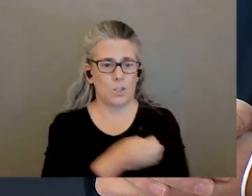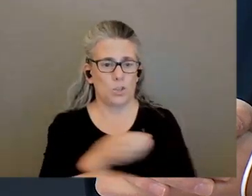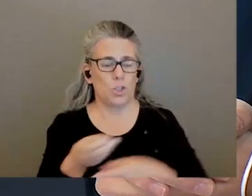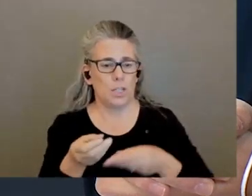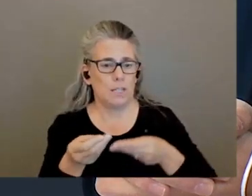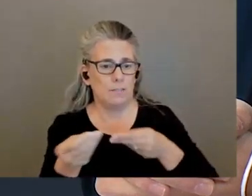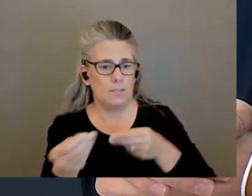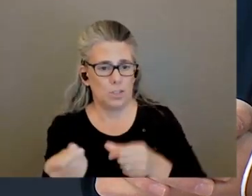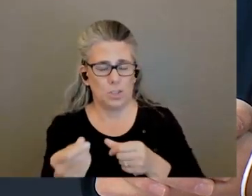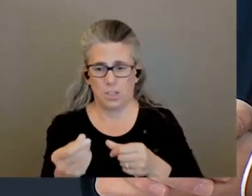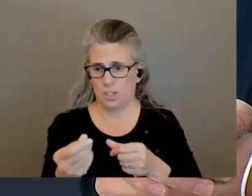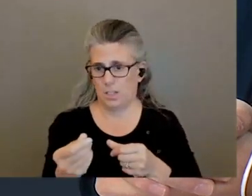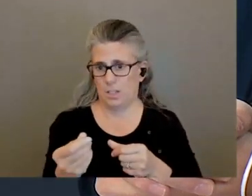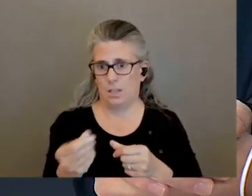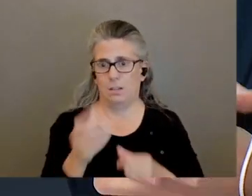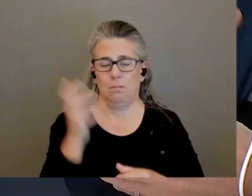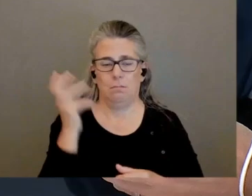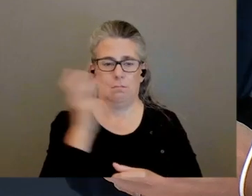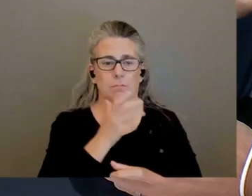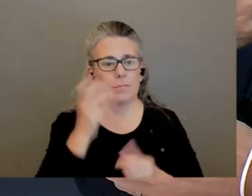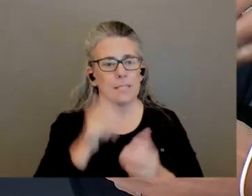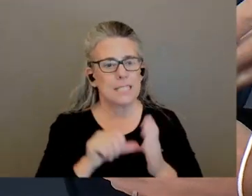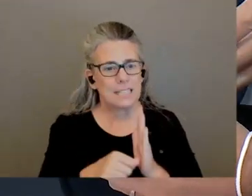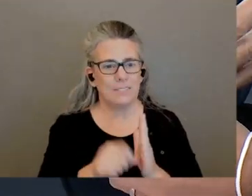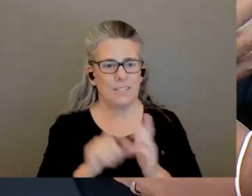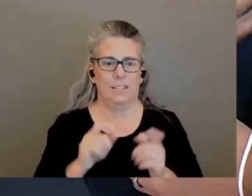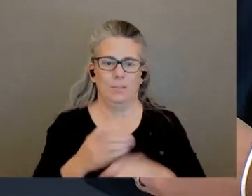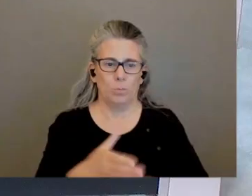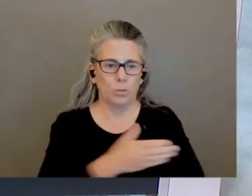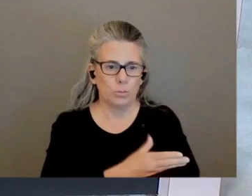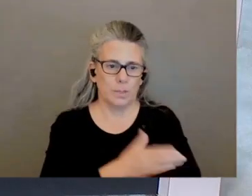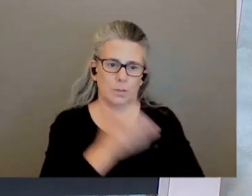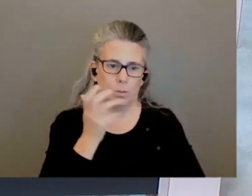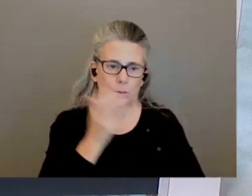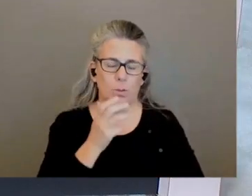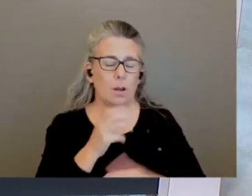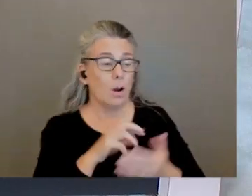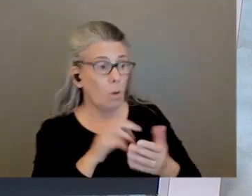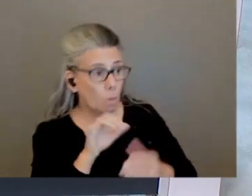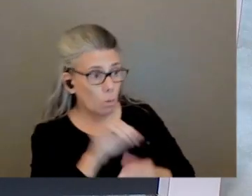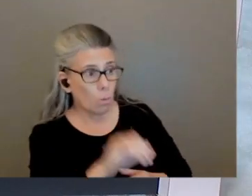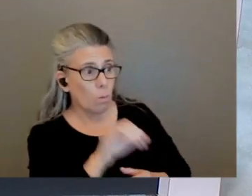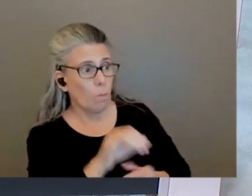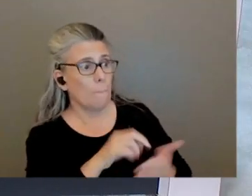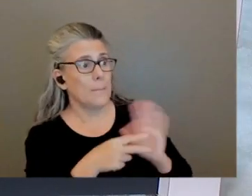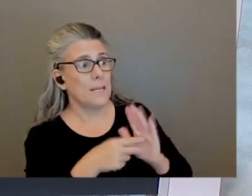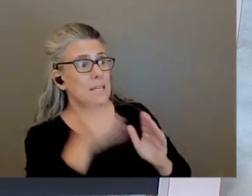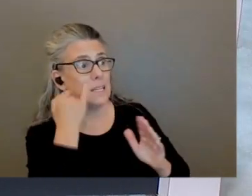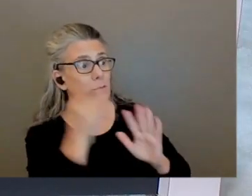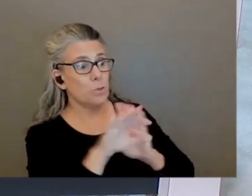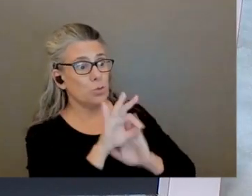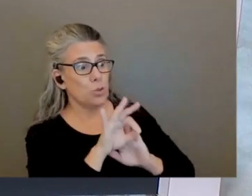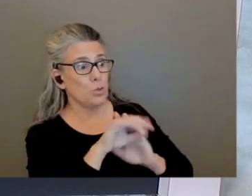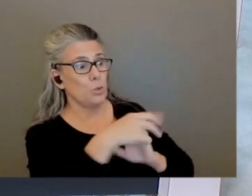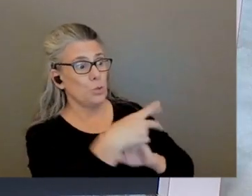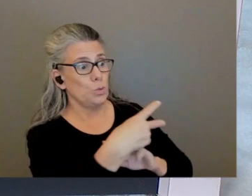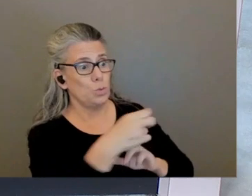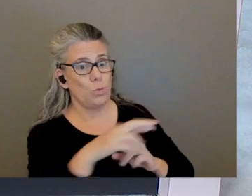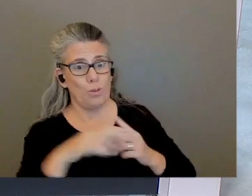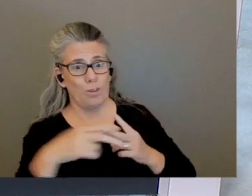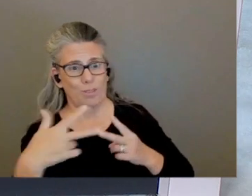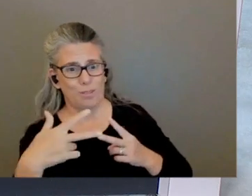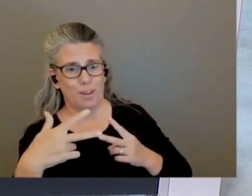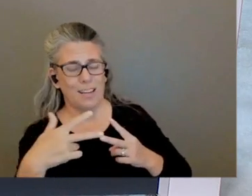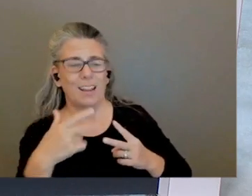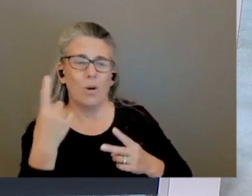that's a significant improvement. So by choosing Graviton 2 or 3, not only I do good things for my credit card, but I also